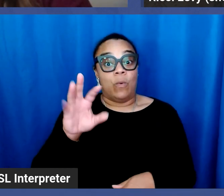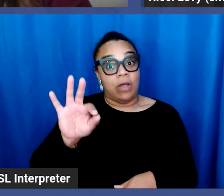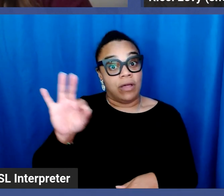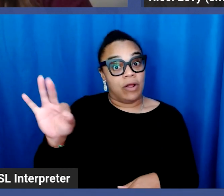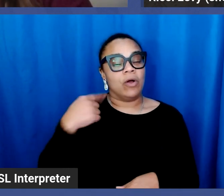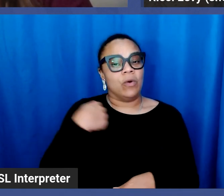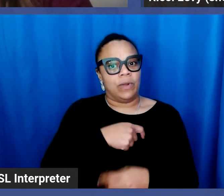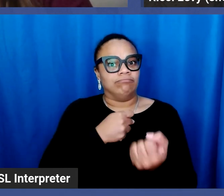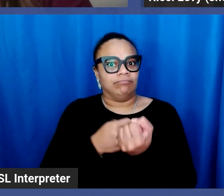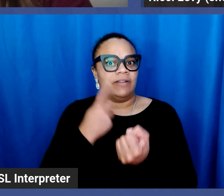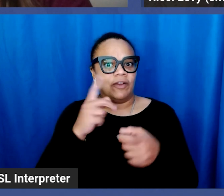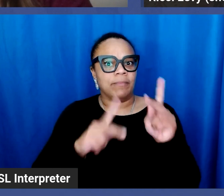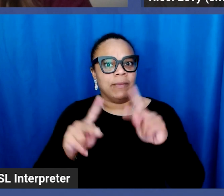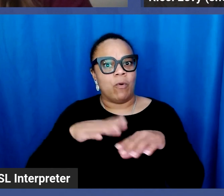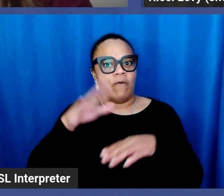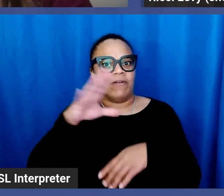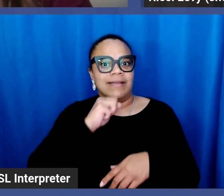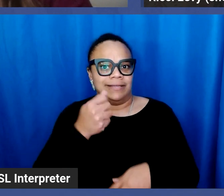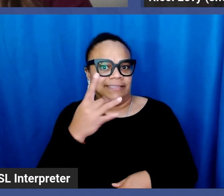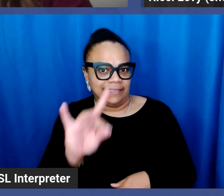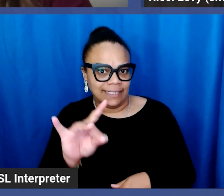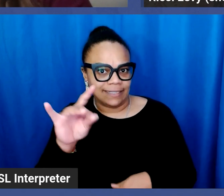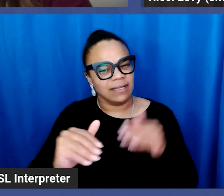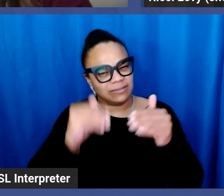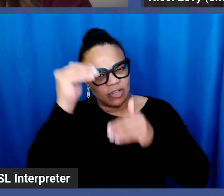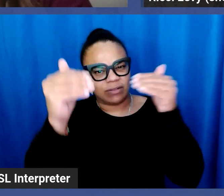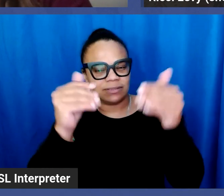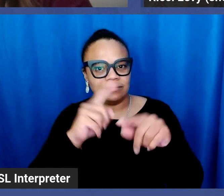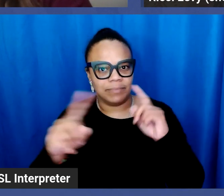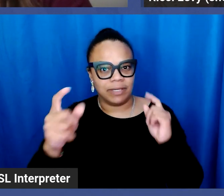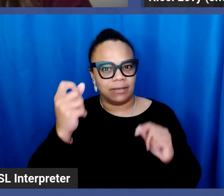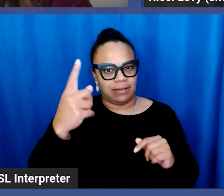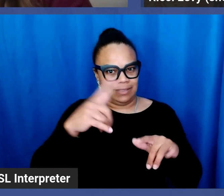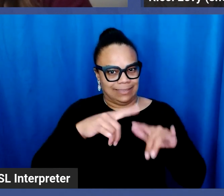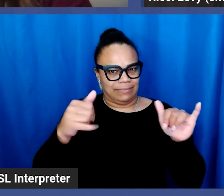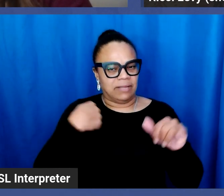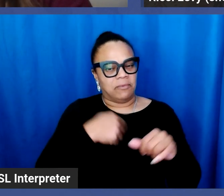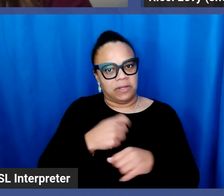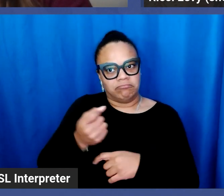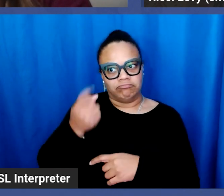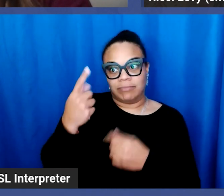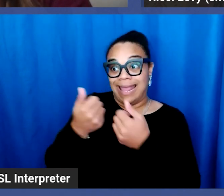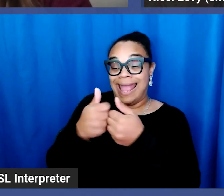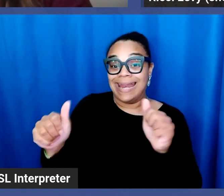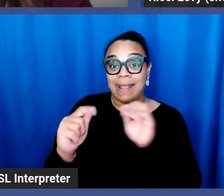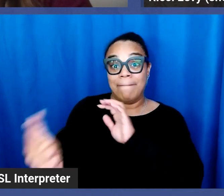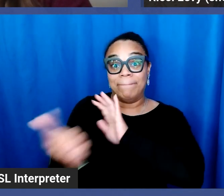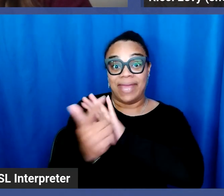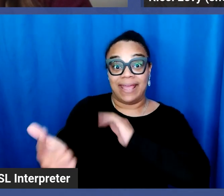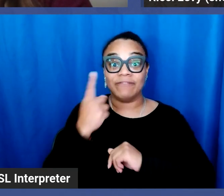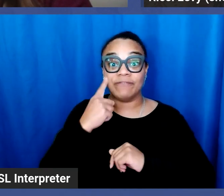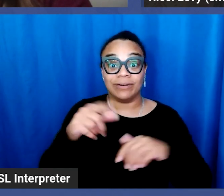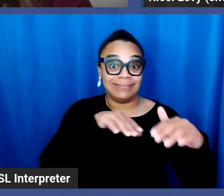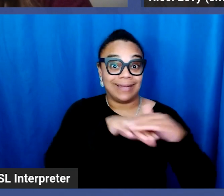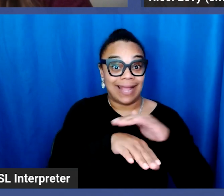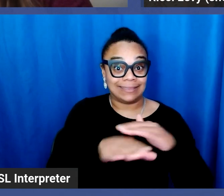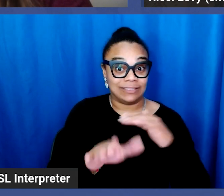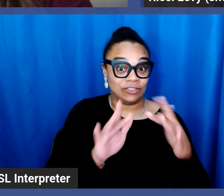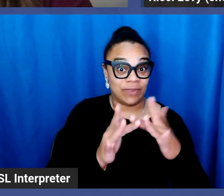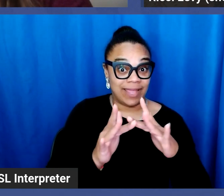sexual freedom, we very much recognize that any sort of general ban on access to the internet for